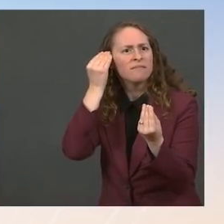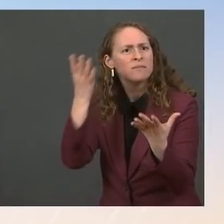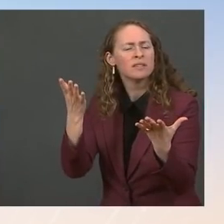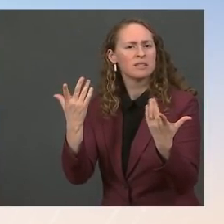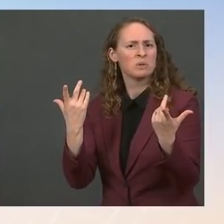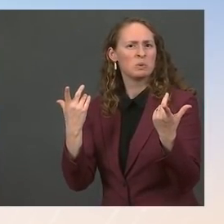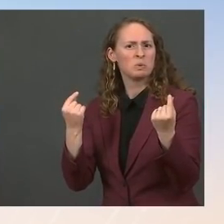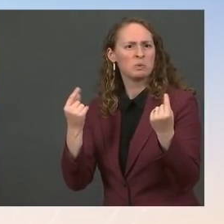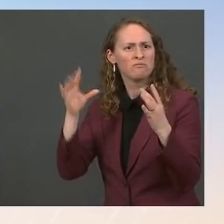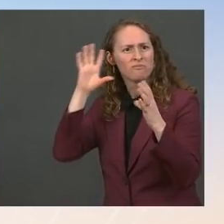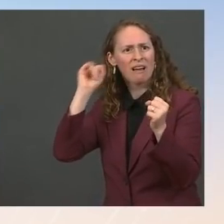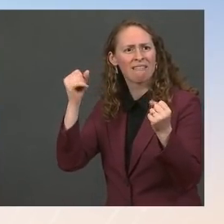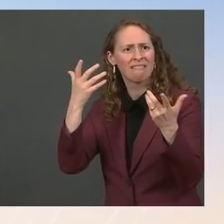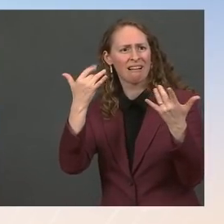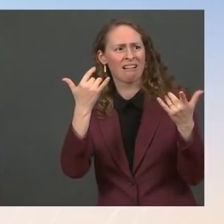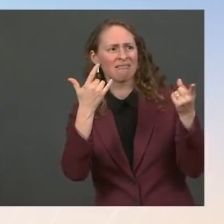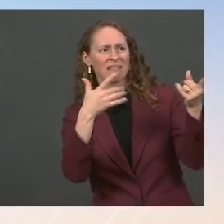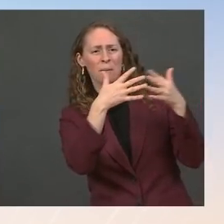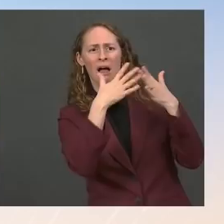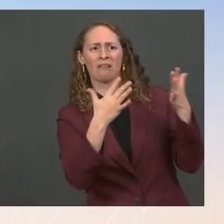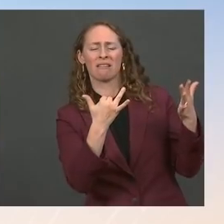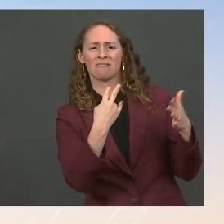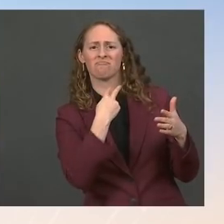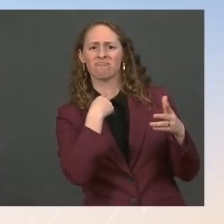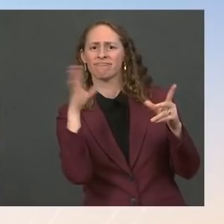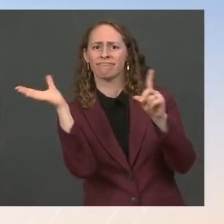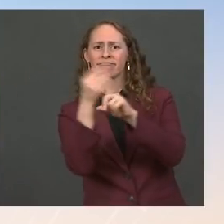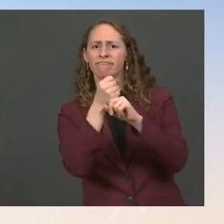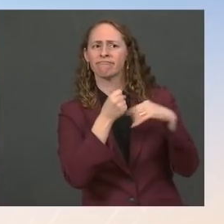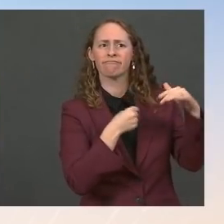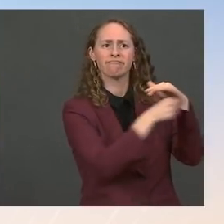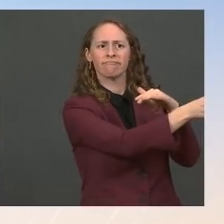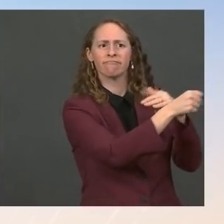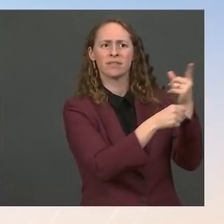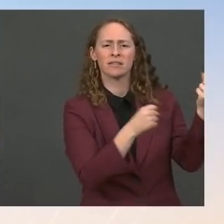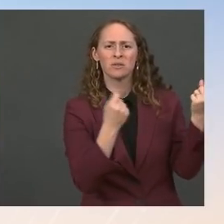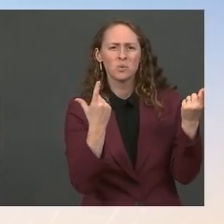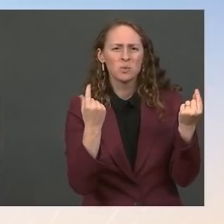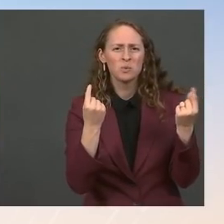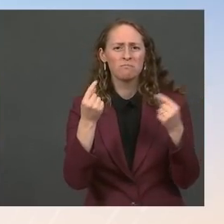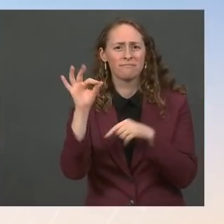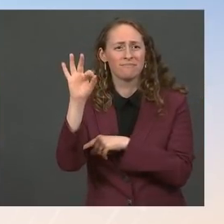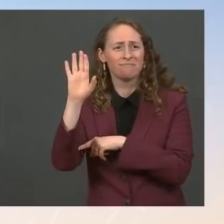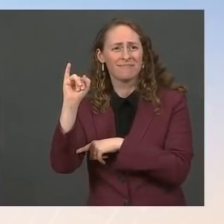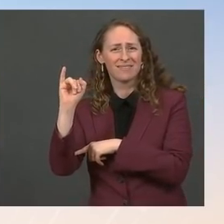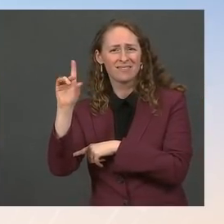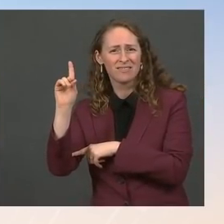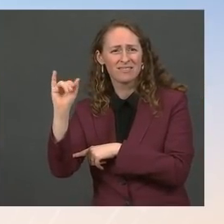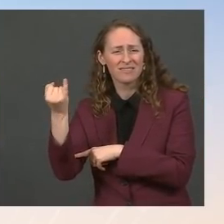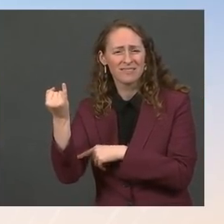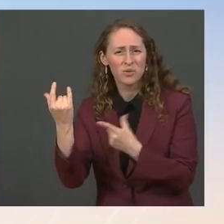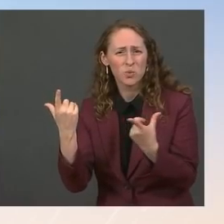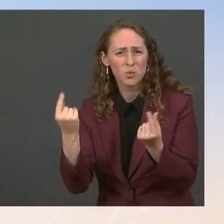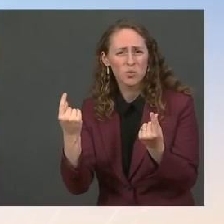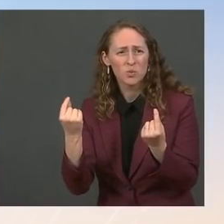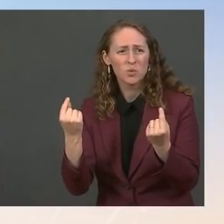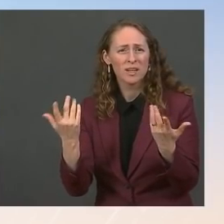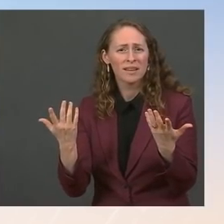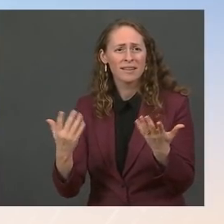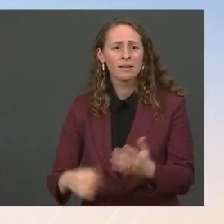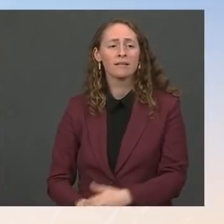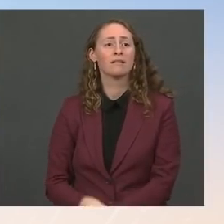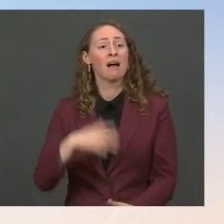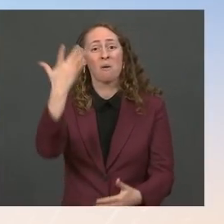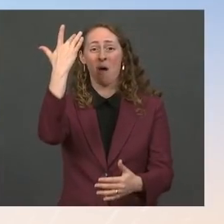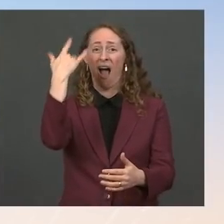free the Americans who were kidnapped? The FBI and DOJ are referring questions to the White House today. Well, the reason we don't get into operational details